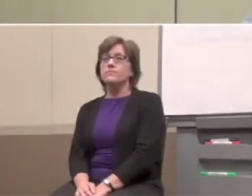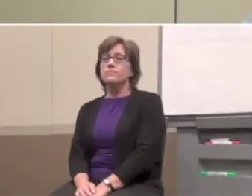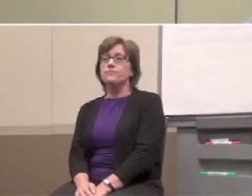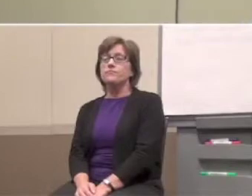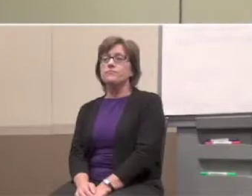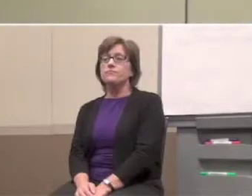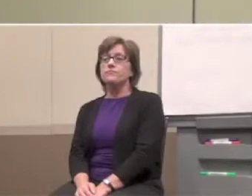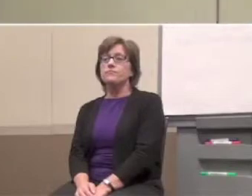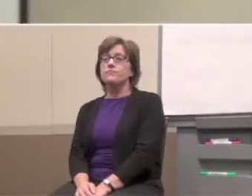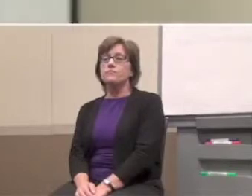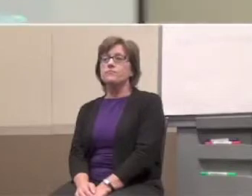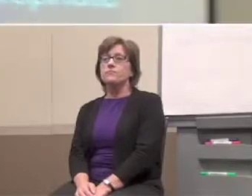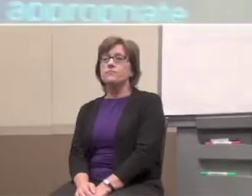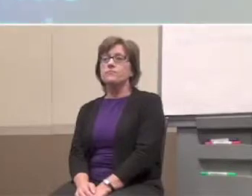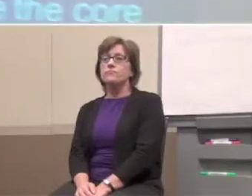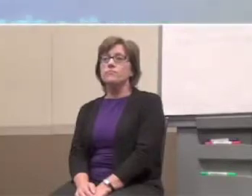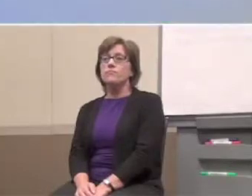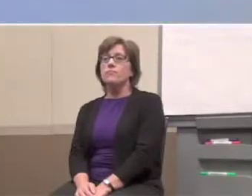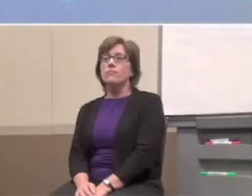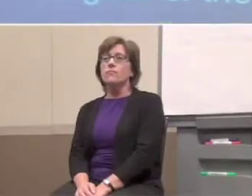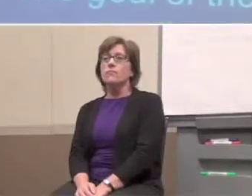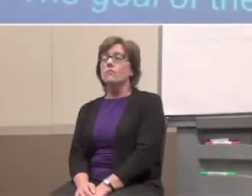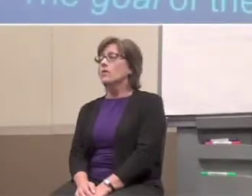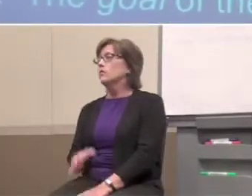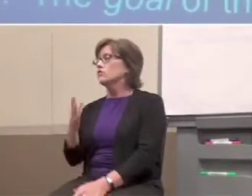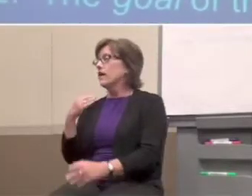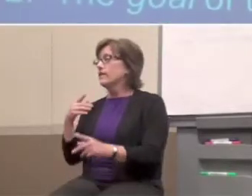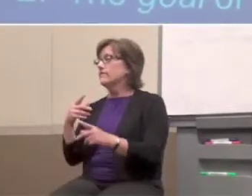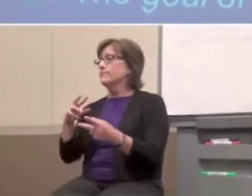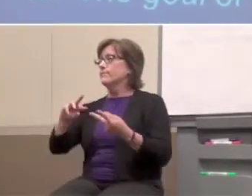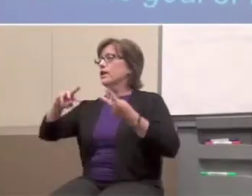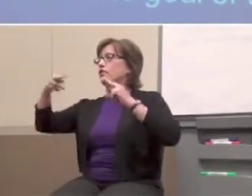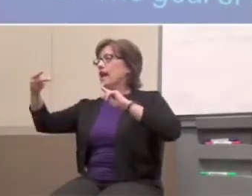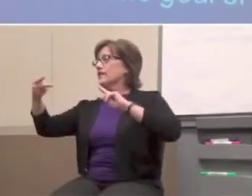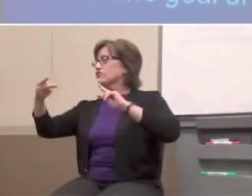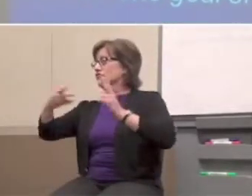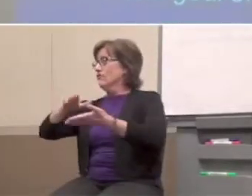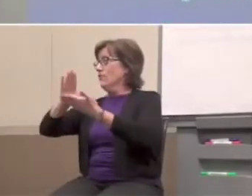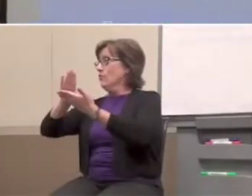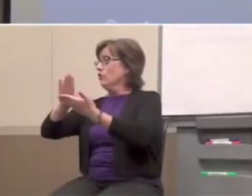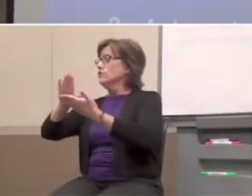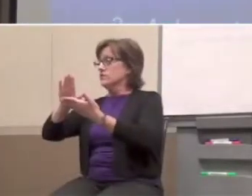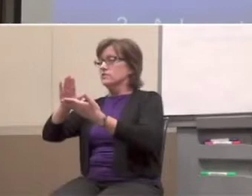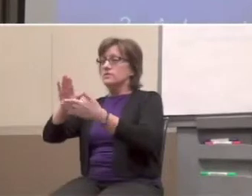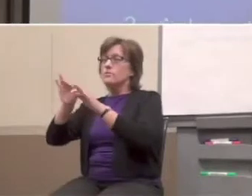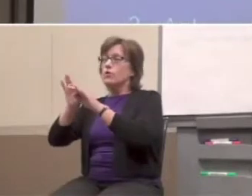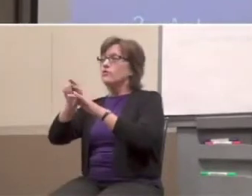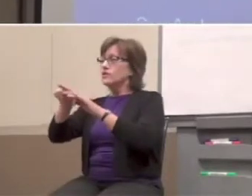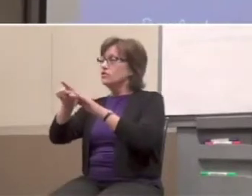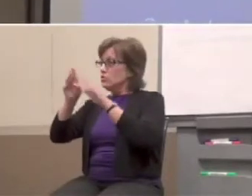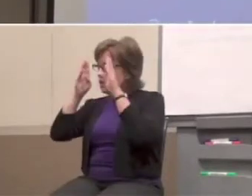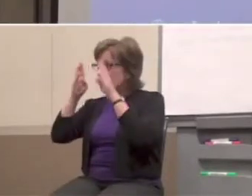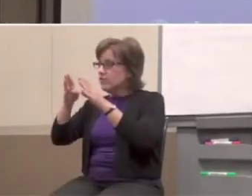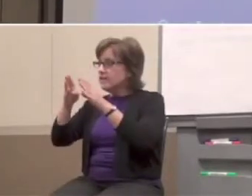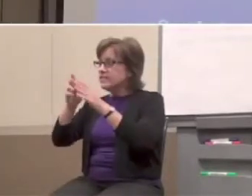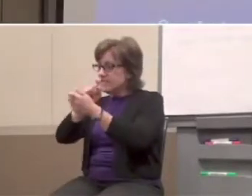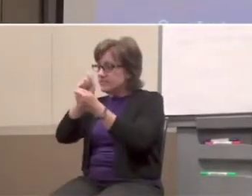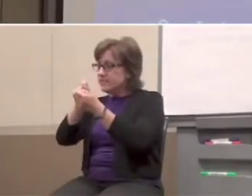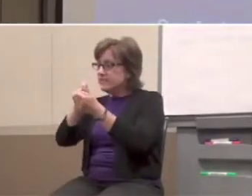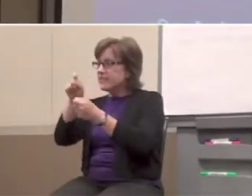paradoxical approaches, it's really important that you are addressing the specific need, okay? And not just doing something because it's